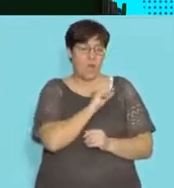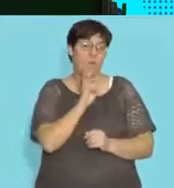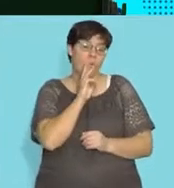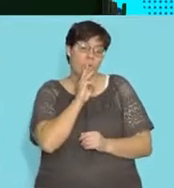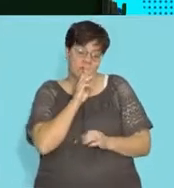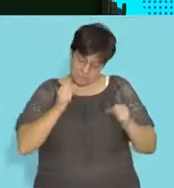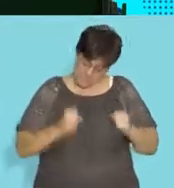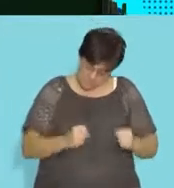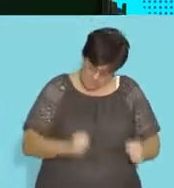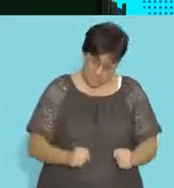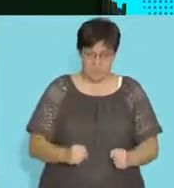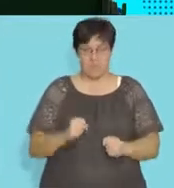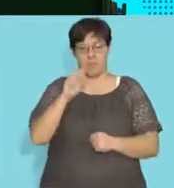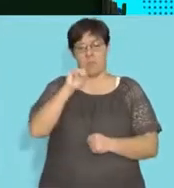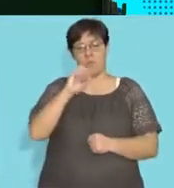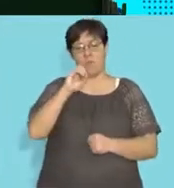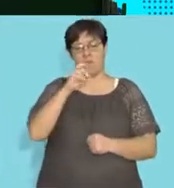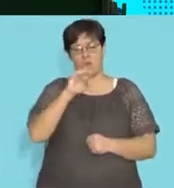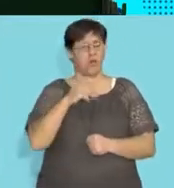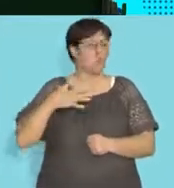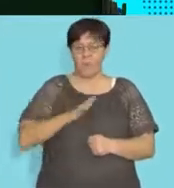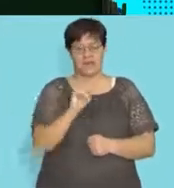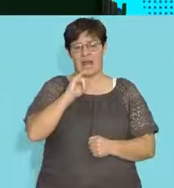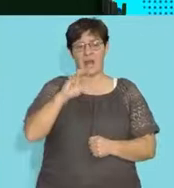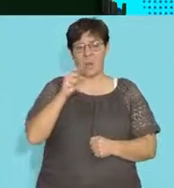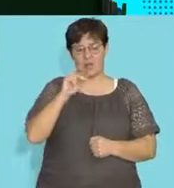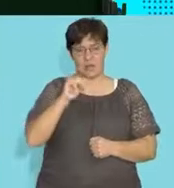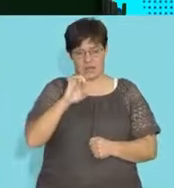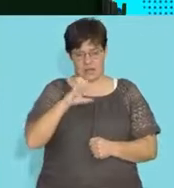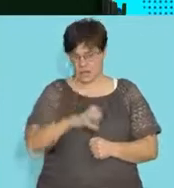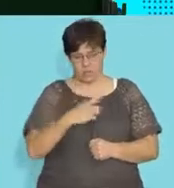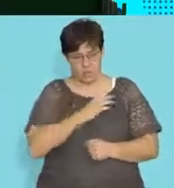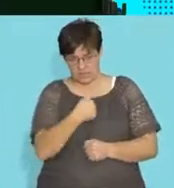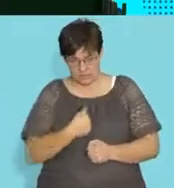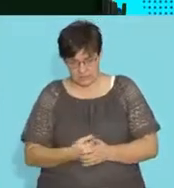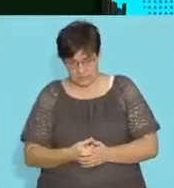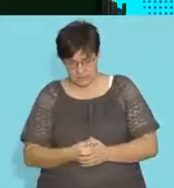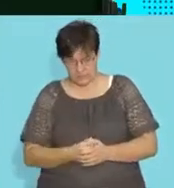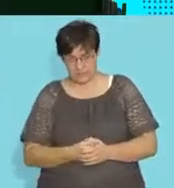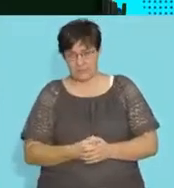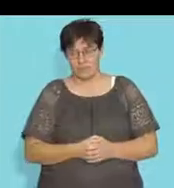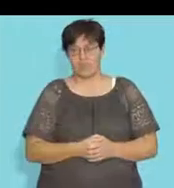water wants to stay in molecule form instead of being in ionic form.